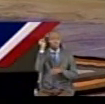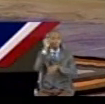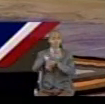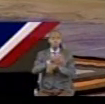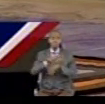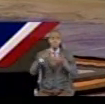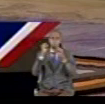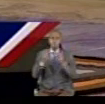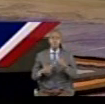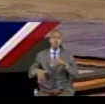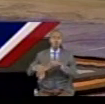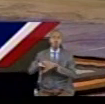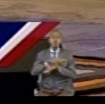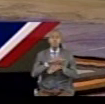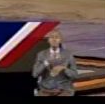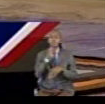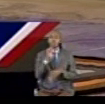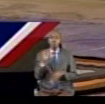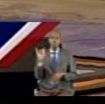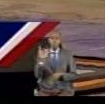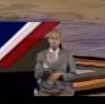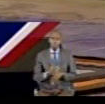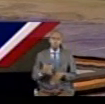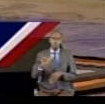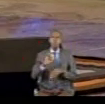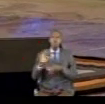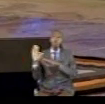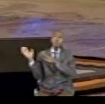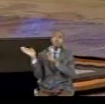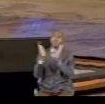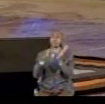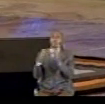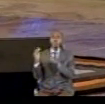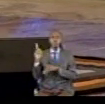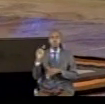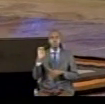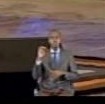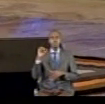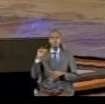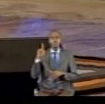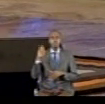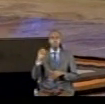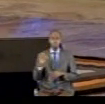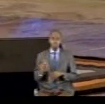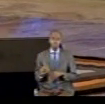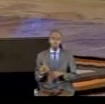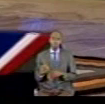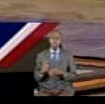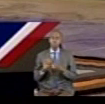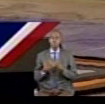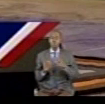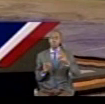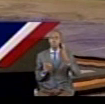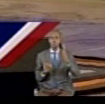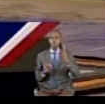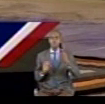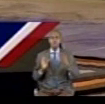uncommon tempests. Number two, our causeless panic